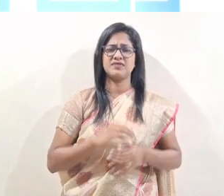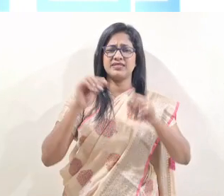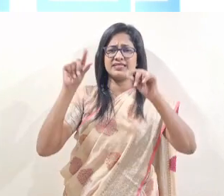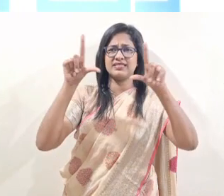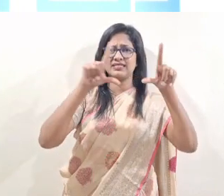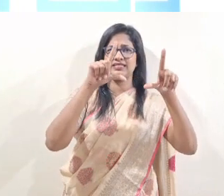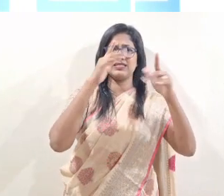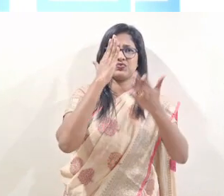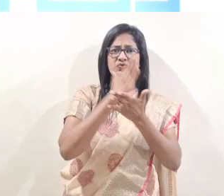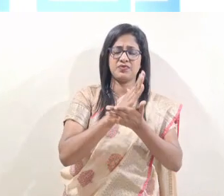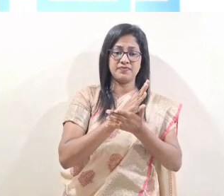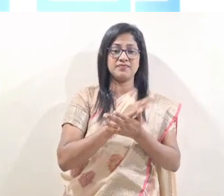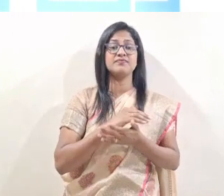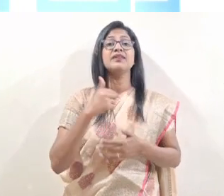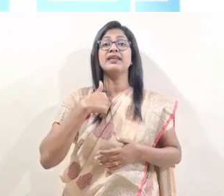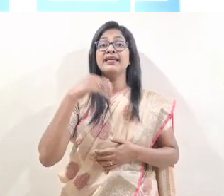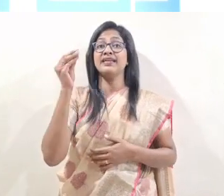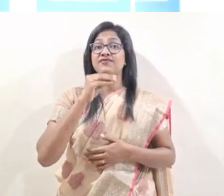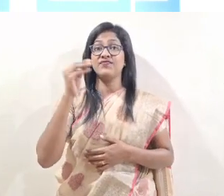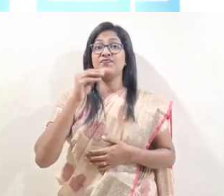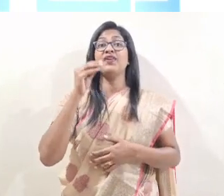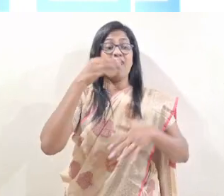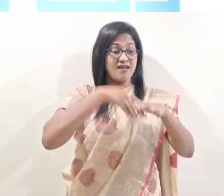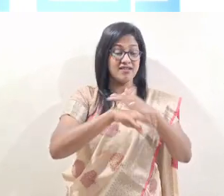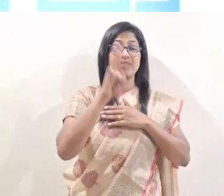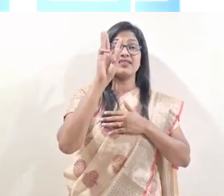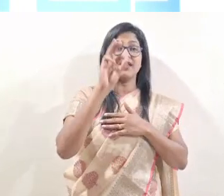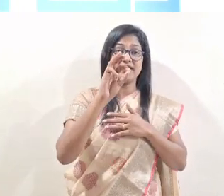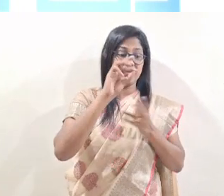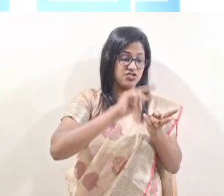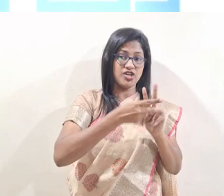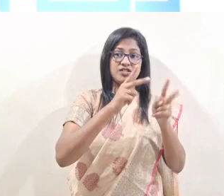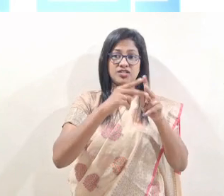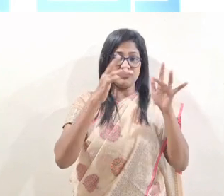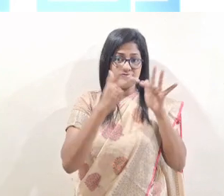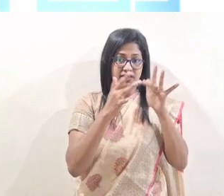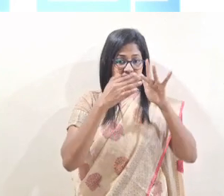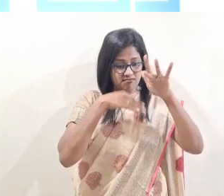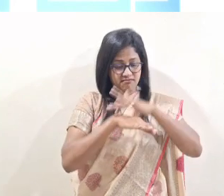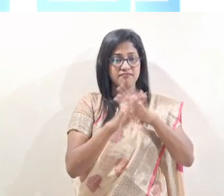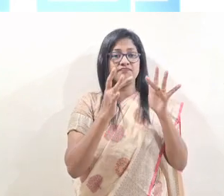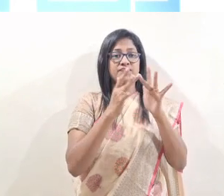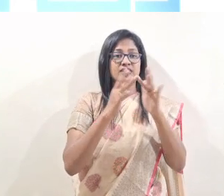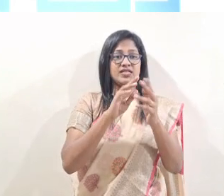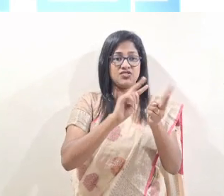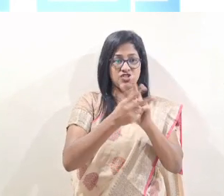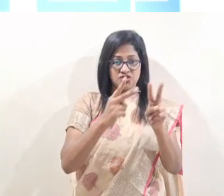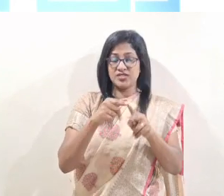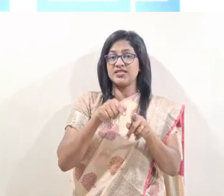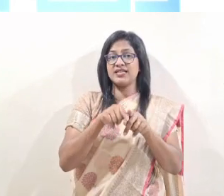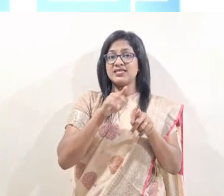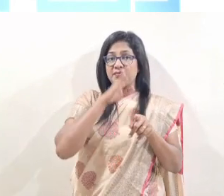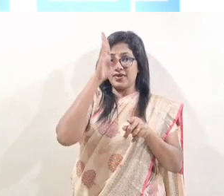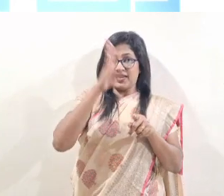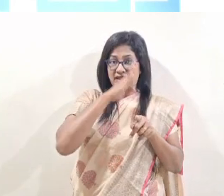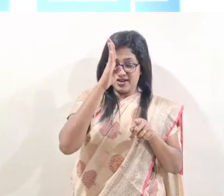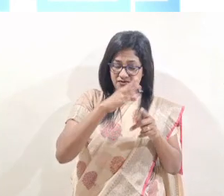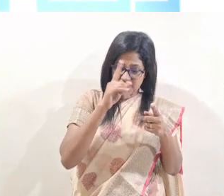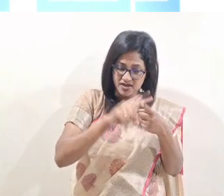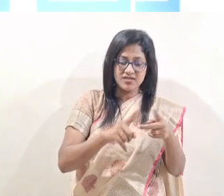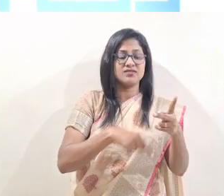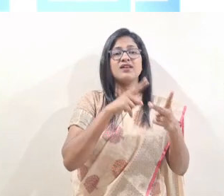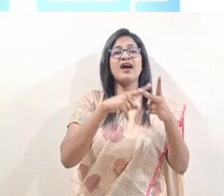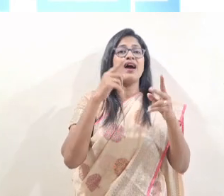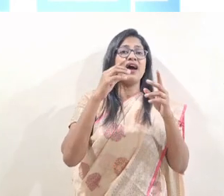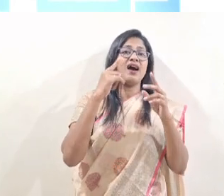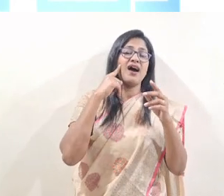screen is too small. We have about 30 interchange stations and interchange with railways, with ISBTs,